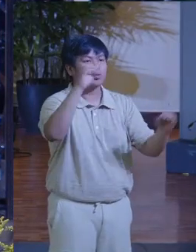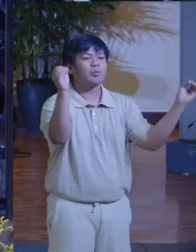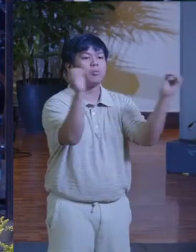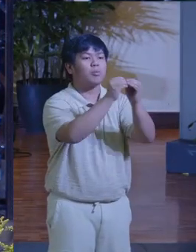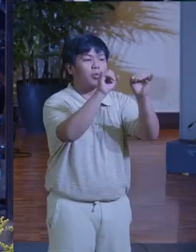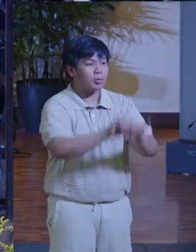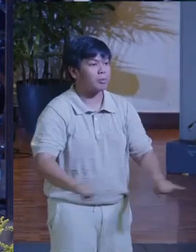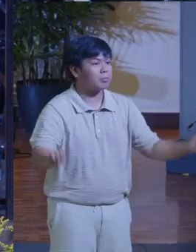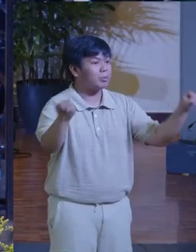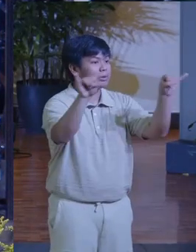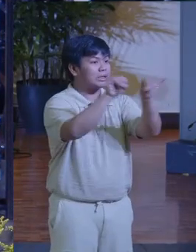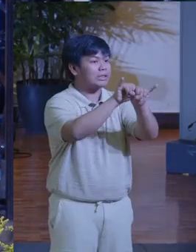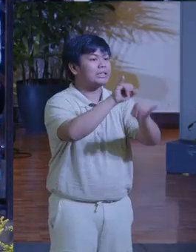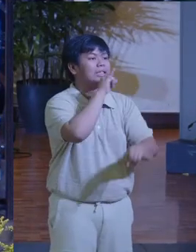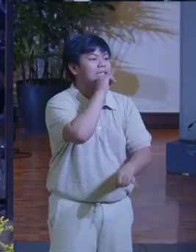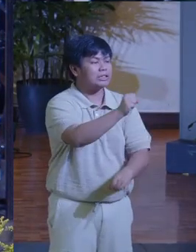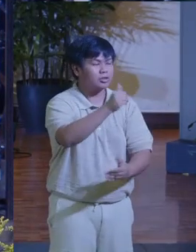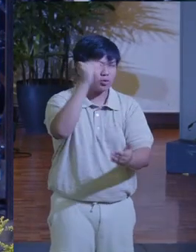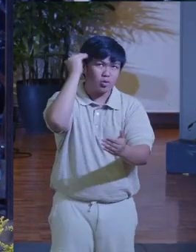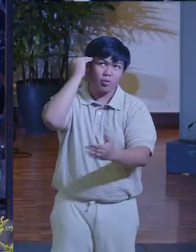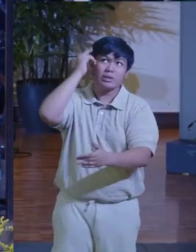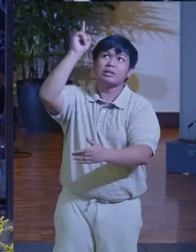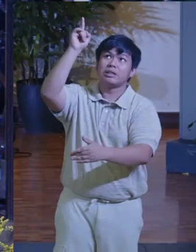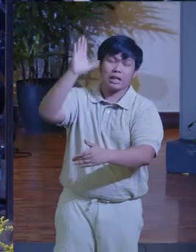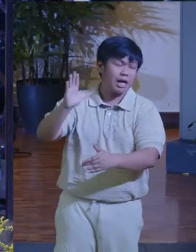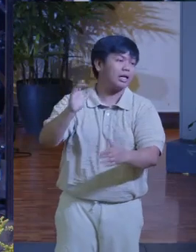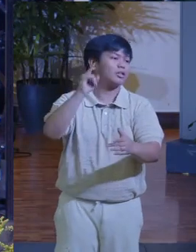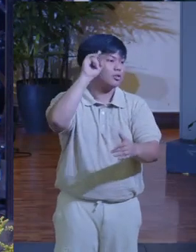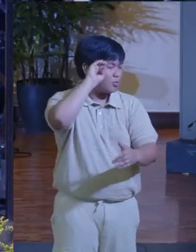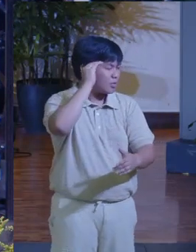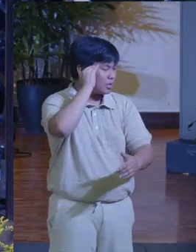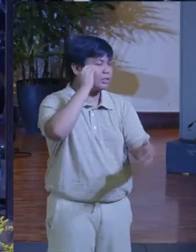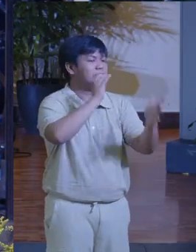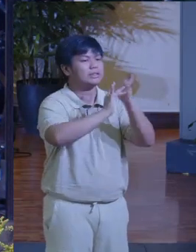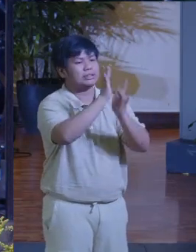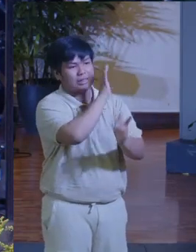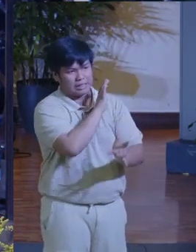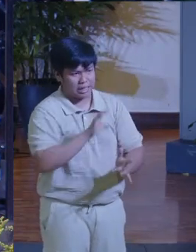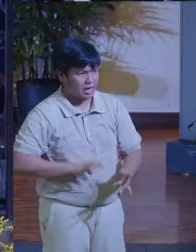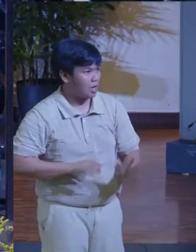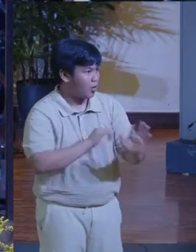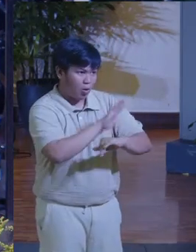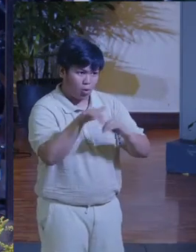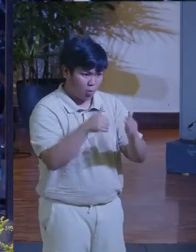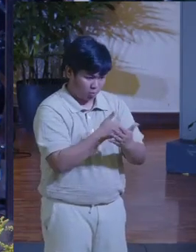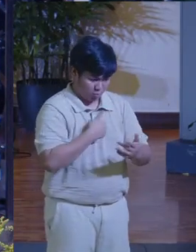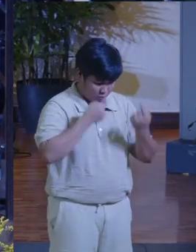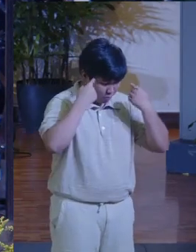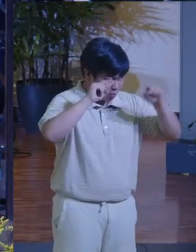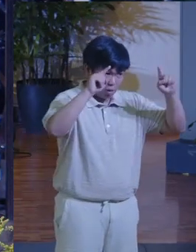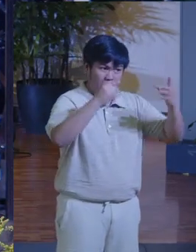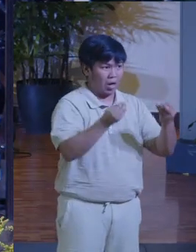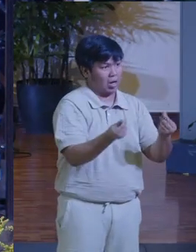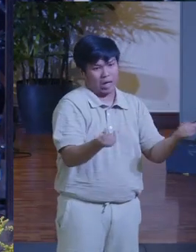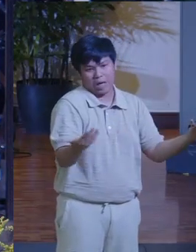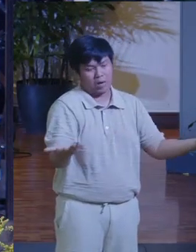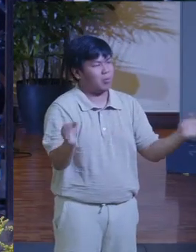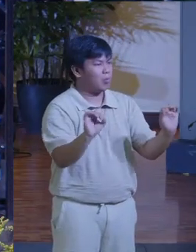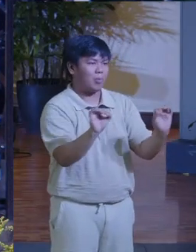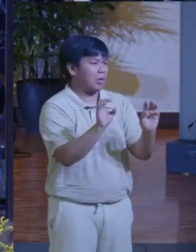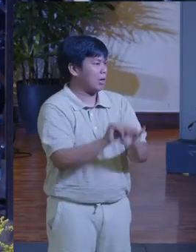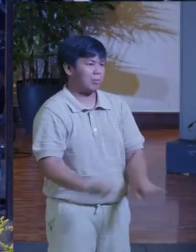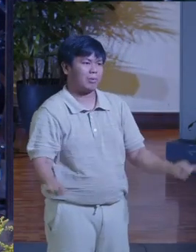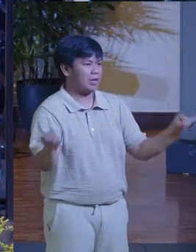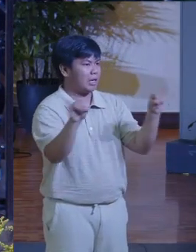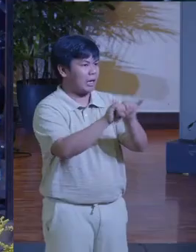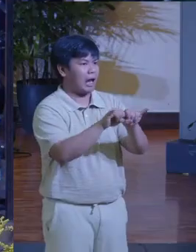Jesus my Lord. For His sake I have suffered the loss of all things and count them as rubbish in order that I may gain Christ